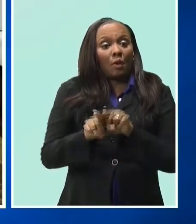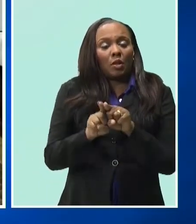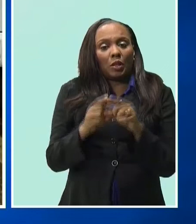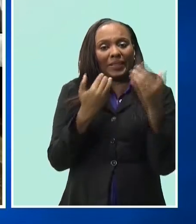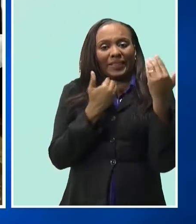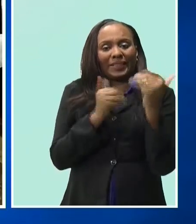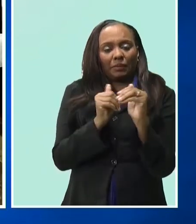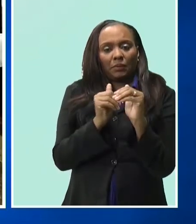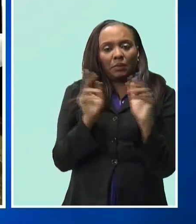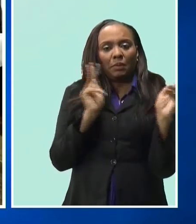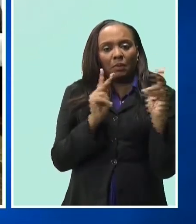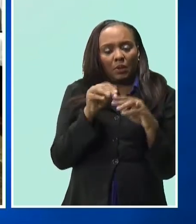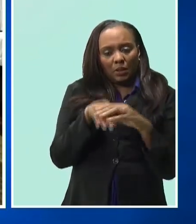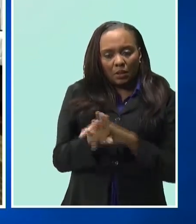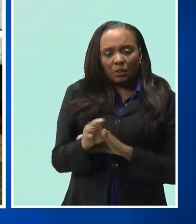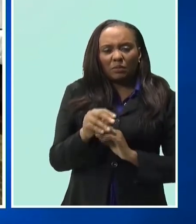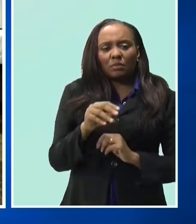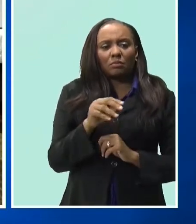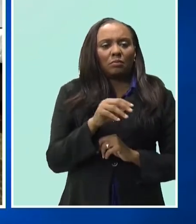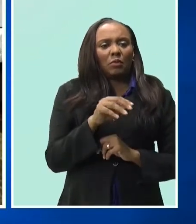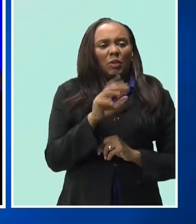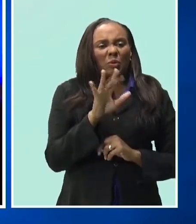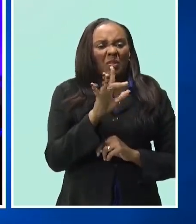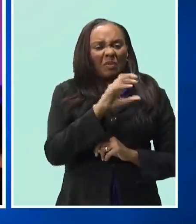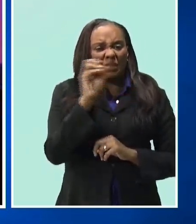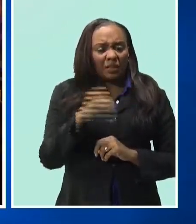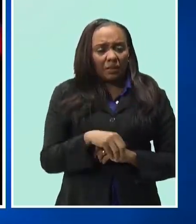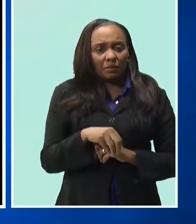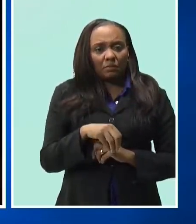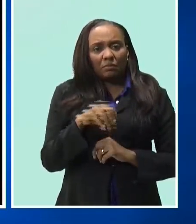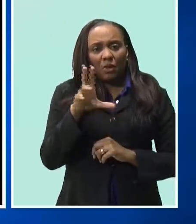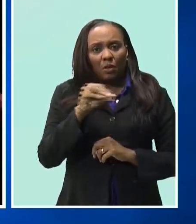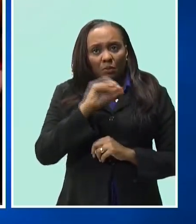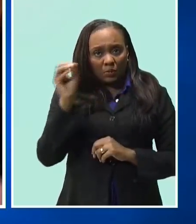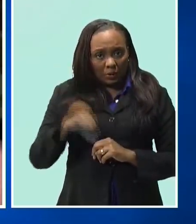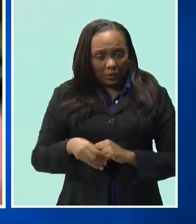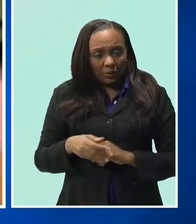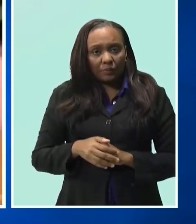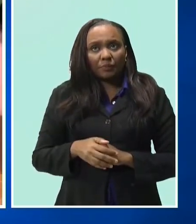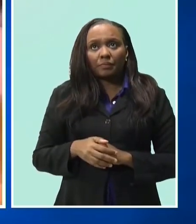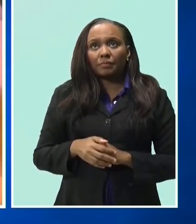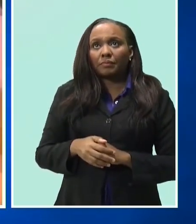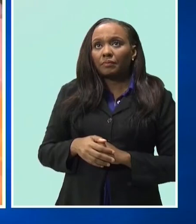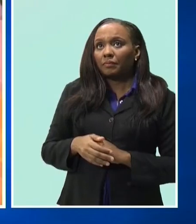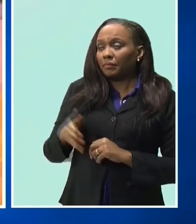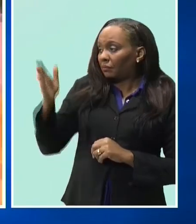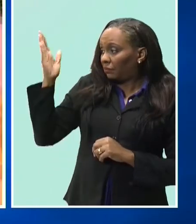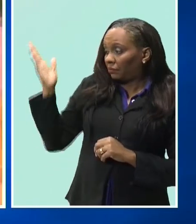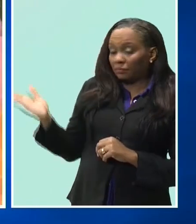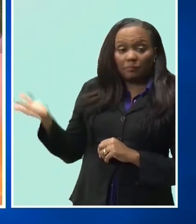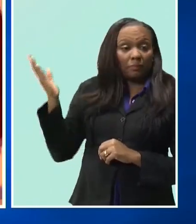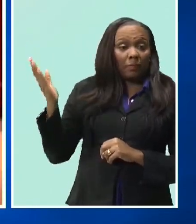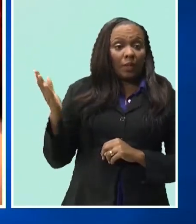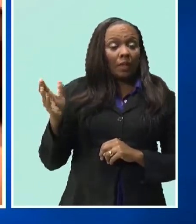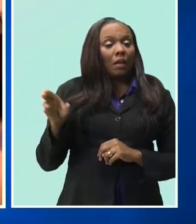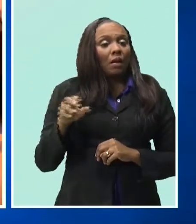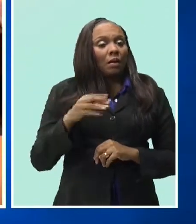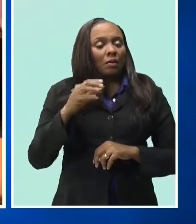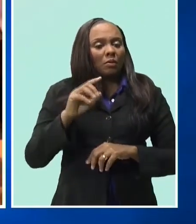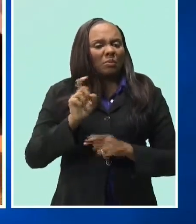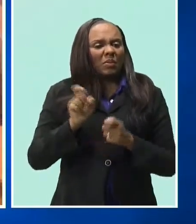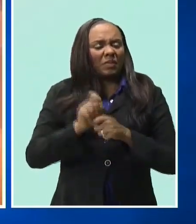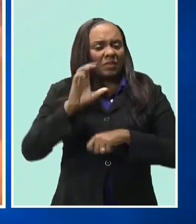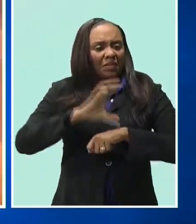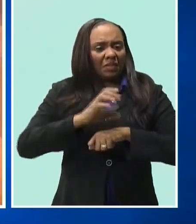to 25 to 30% of the normal congregation. Bishop Samuel Cornish, founder and head pastor of Change Ministries